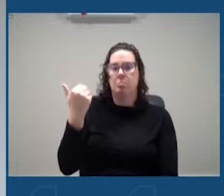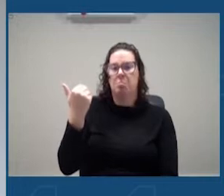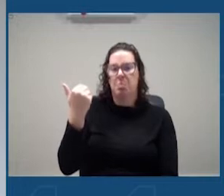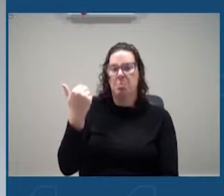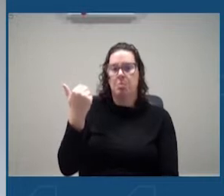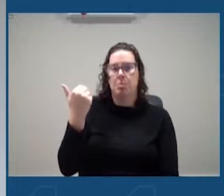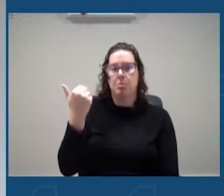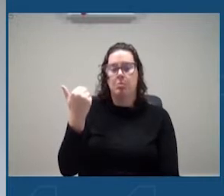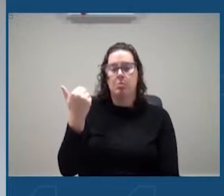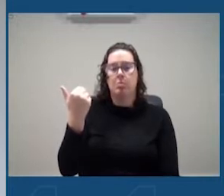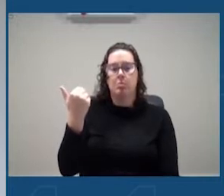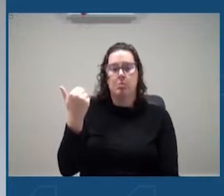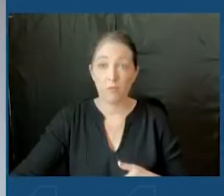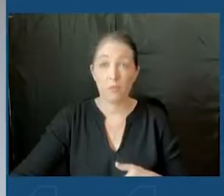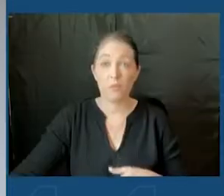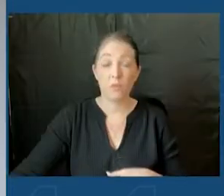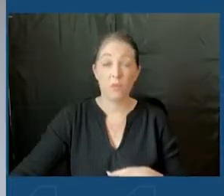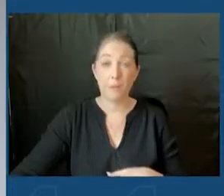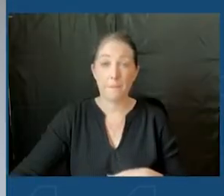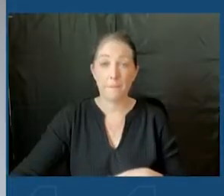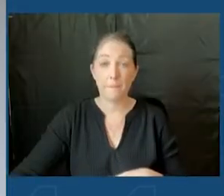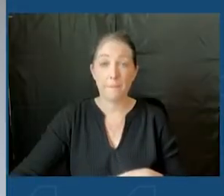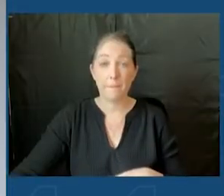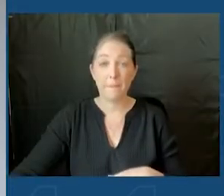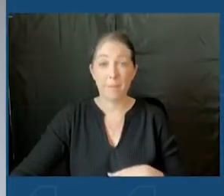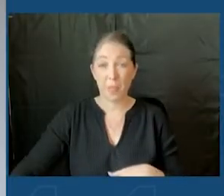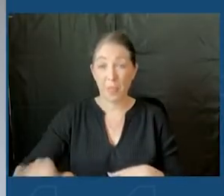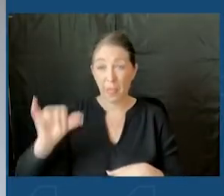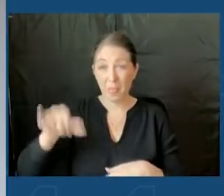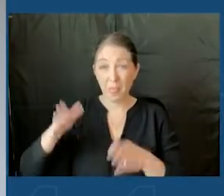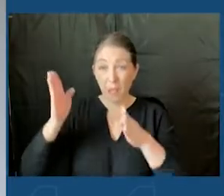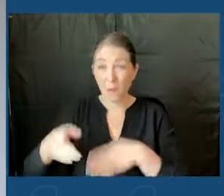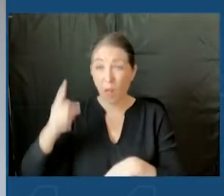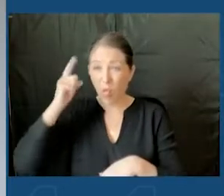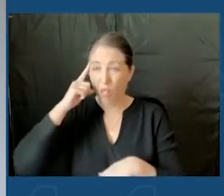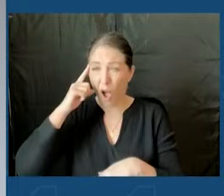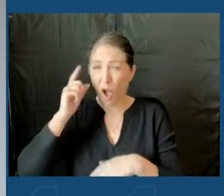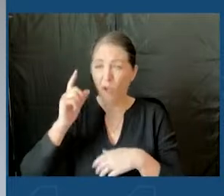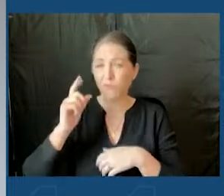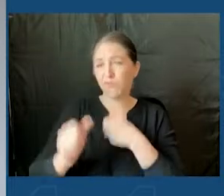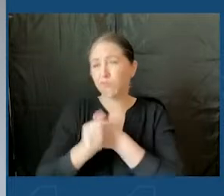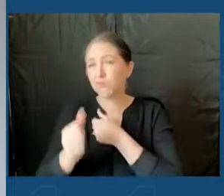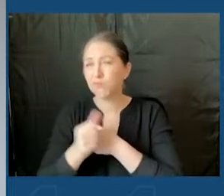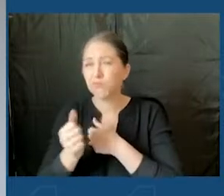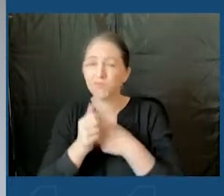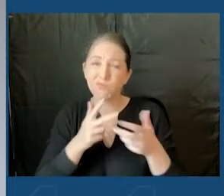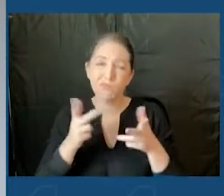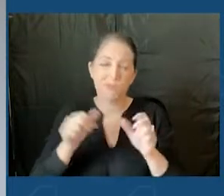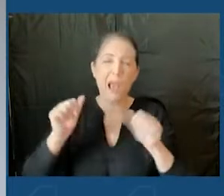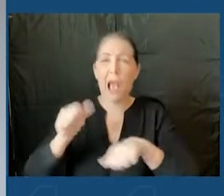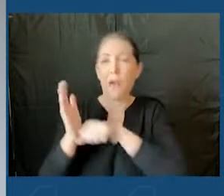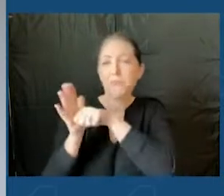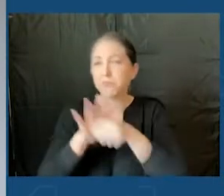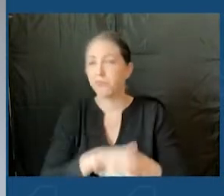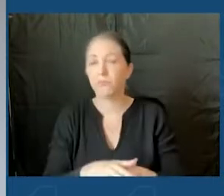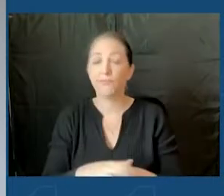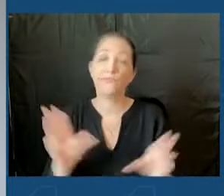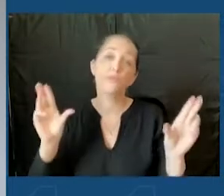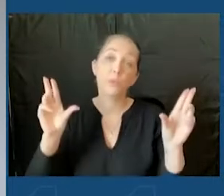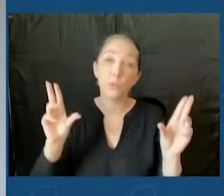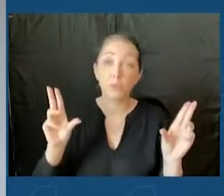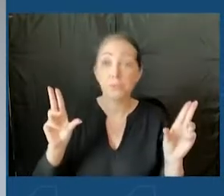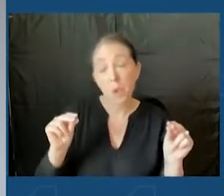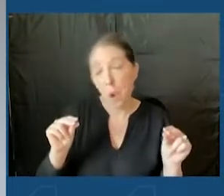So that terrorists thought that they could hurt us and keep us down. Well, we were